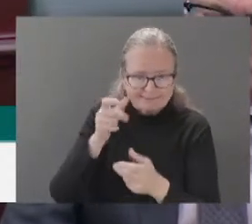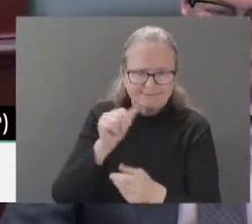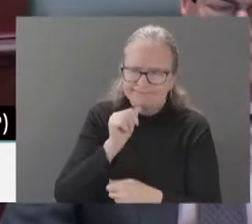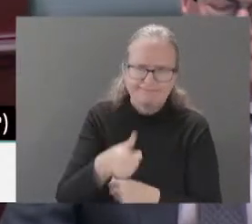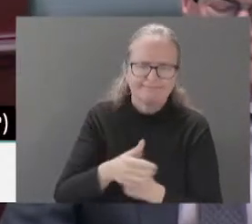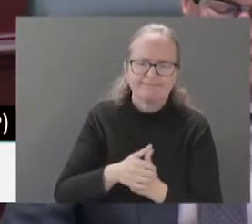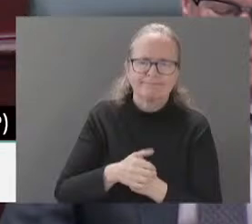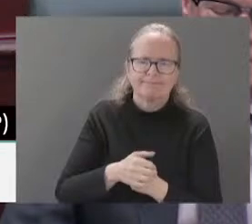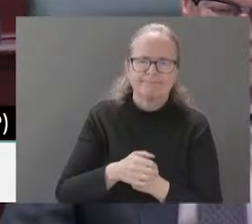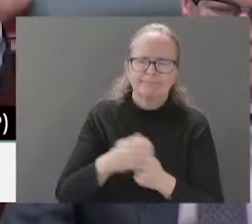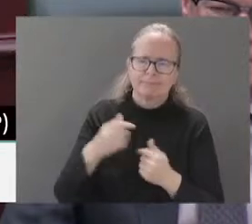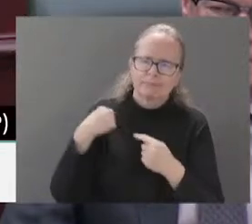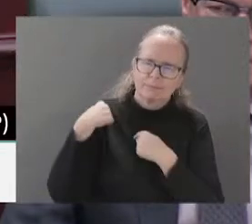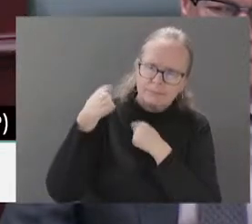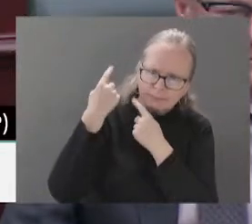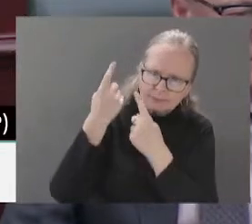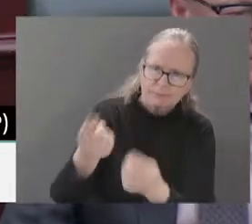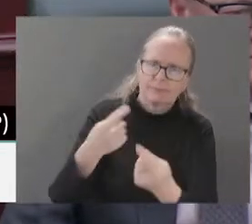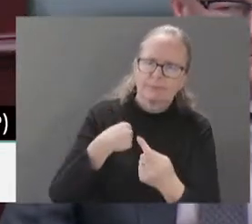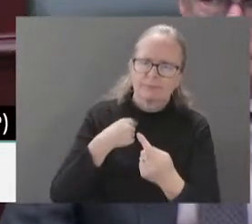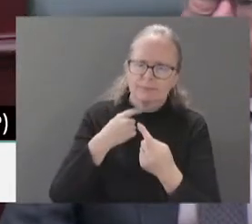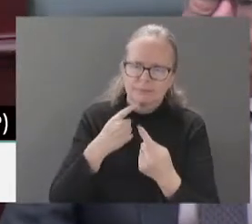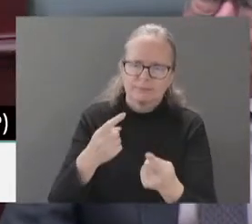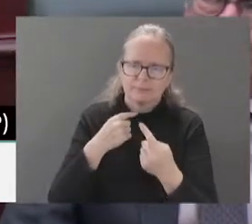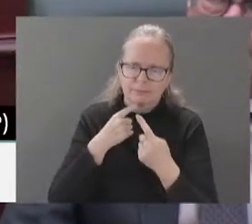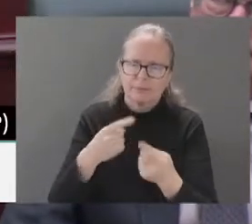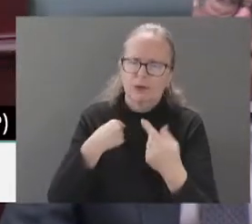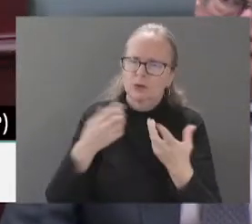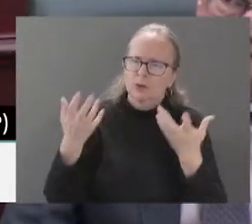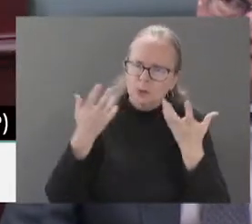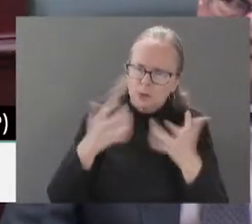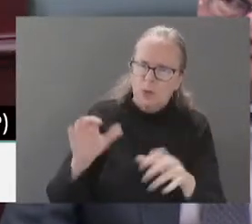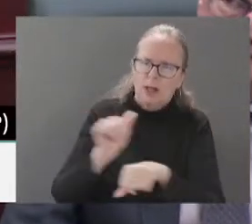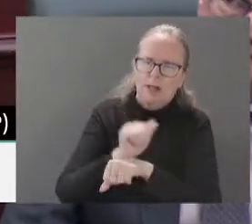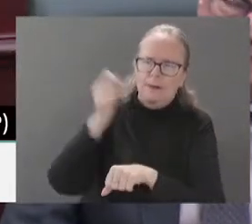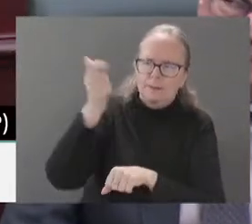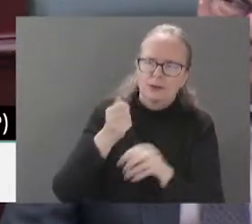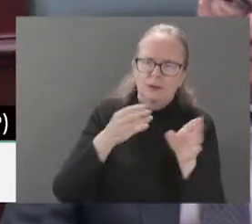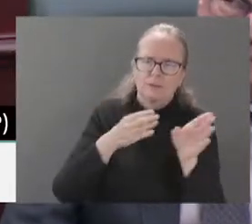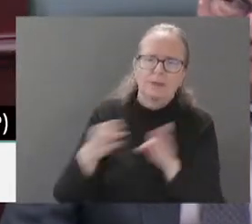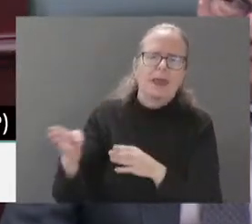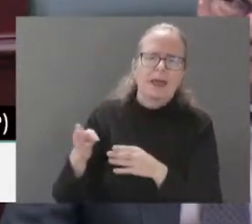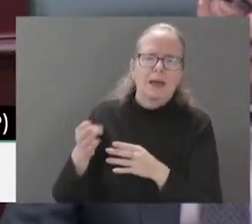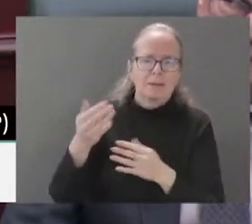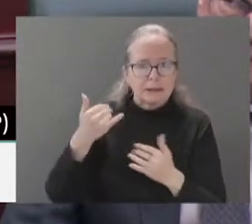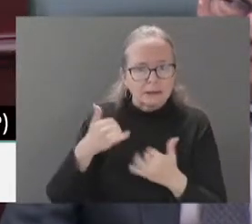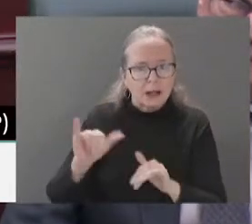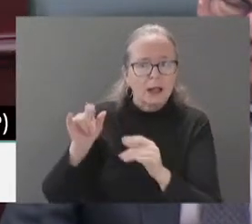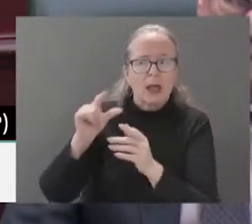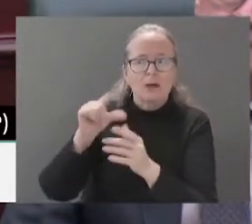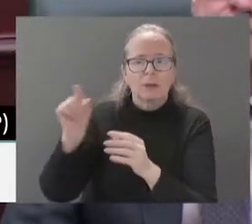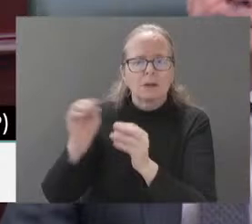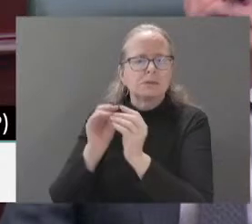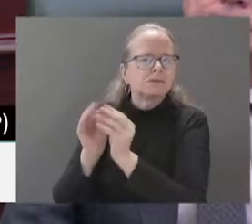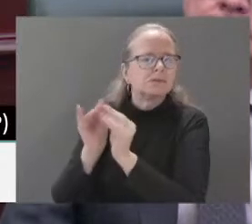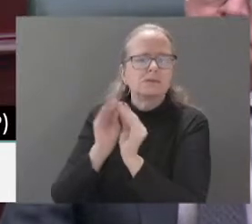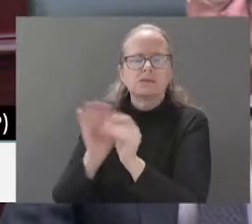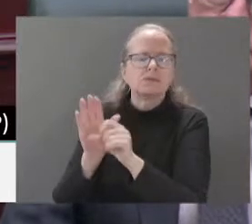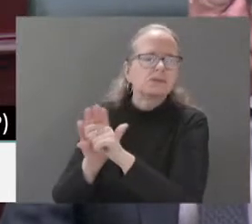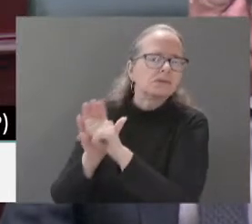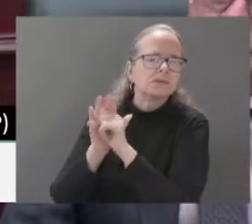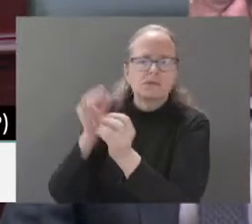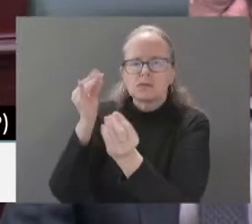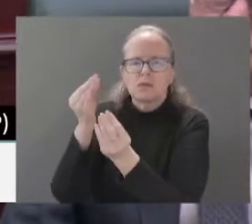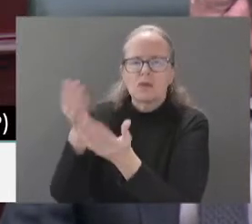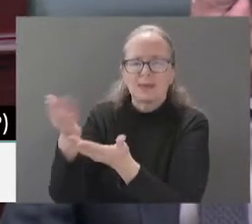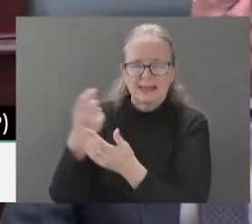pension plan and yet they're still trying to force it on albertans in a recent poll by Viewpoint Alberta 57% of